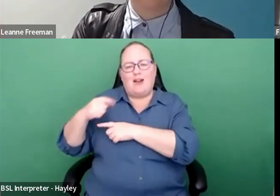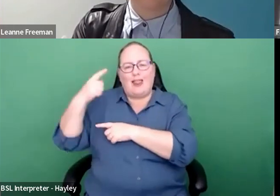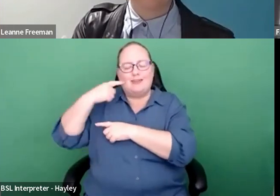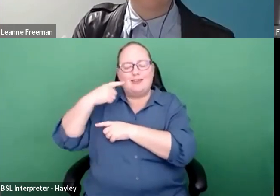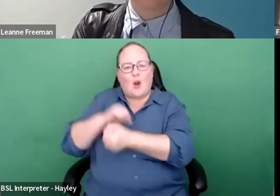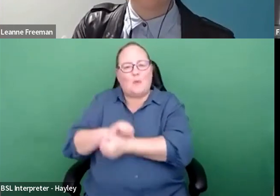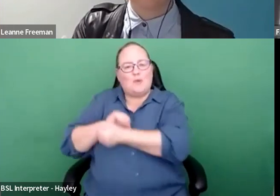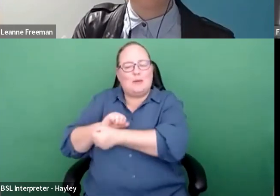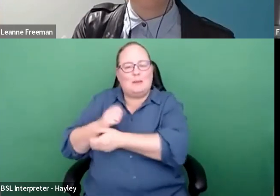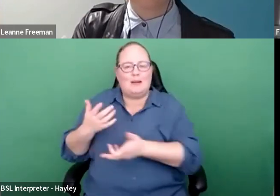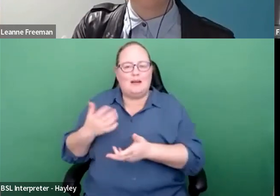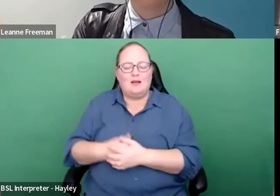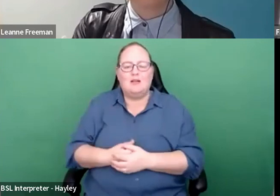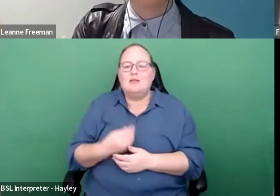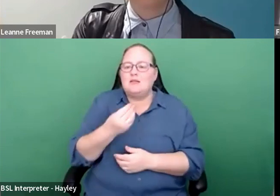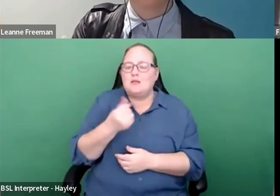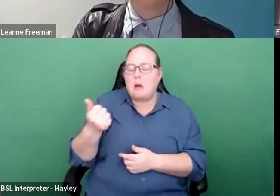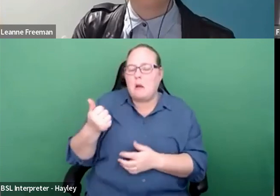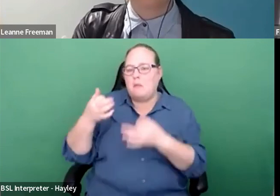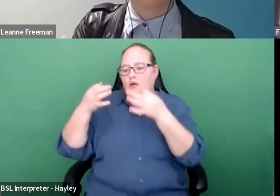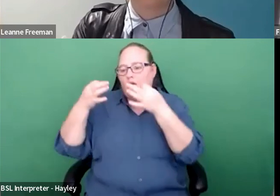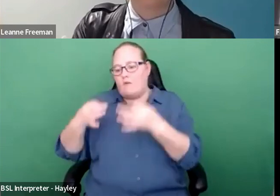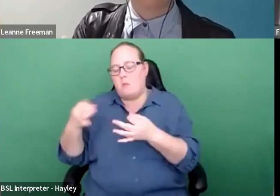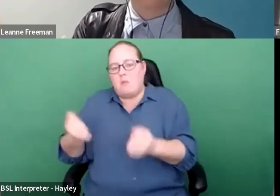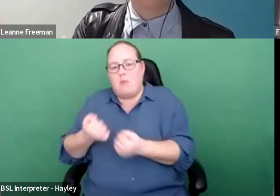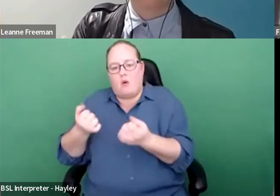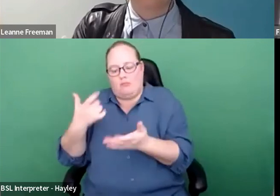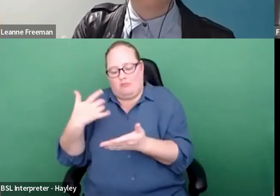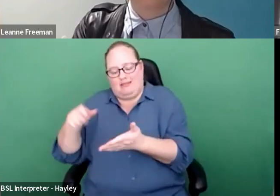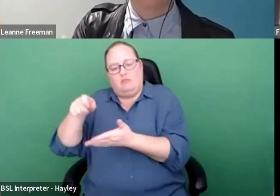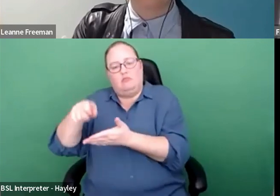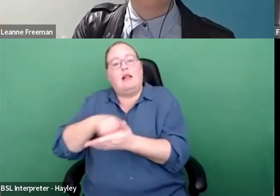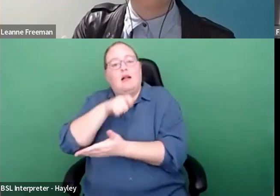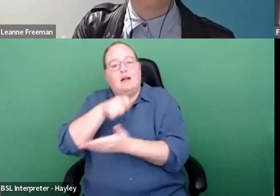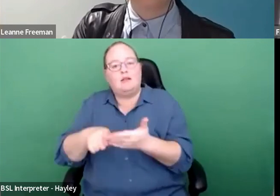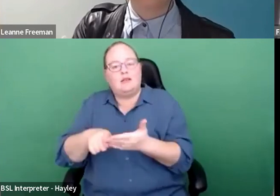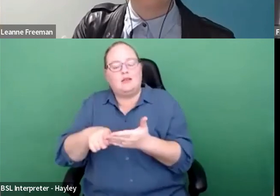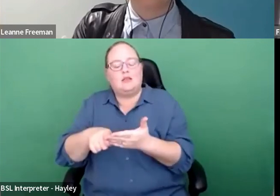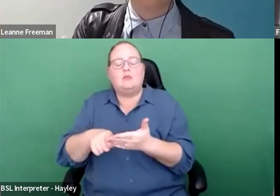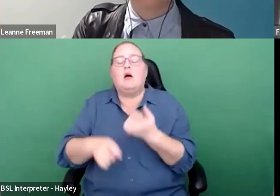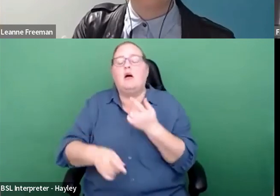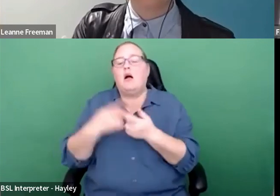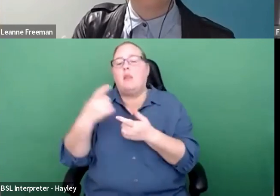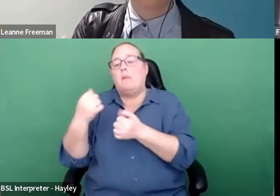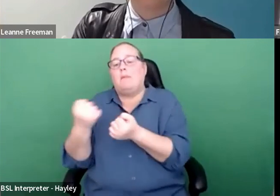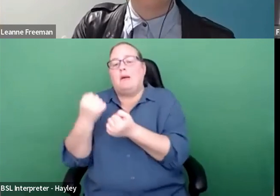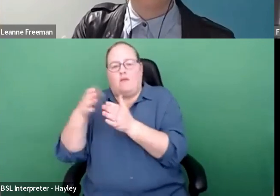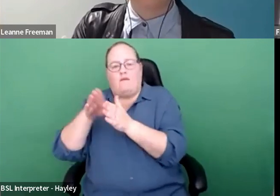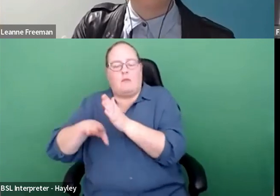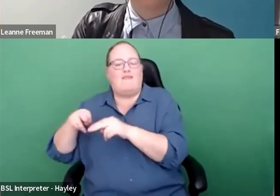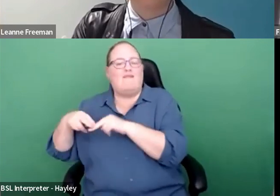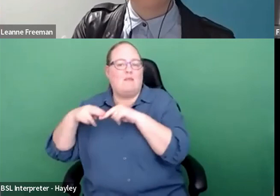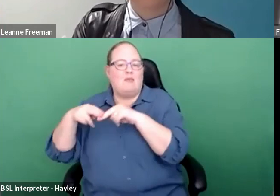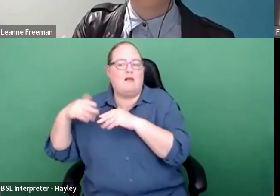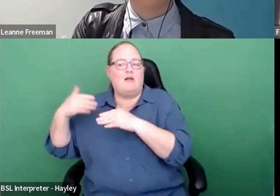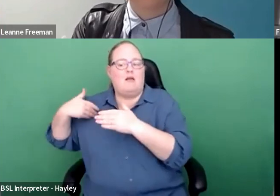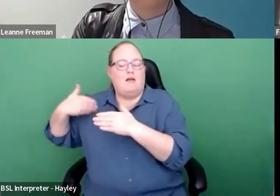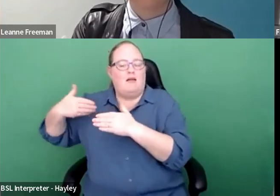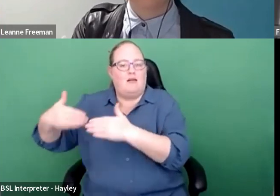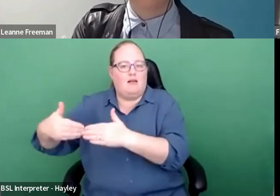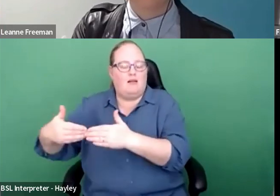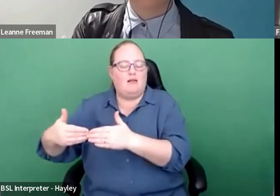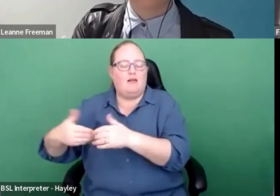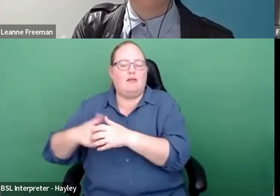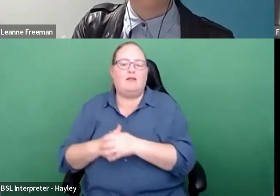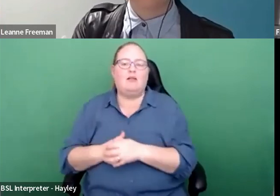democratically elected, like the state, than others, which are kind of based through these kind of family lineages. And I think that's an interesting way of thinking about it